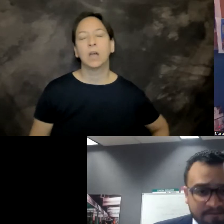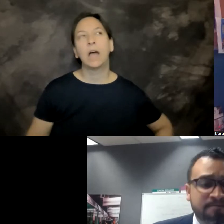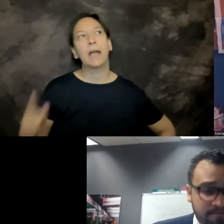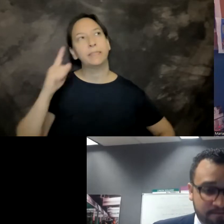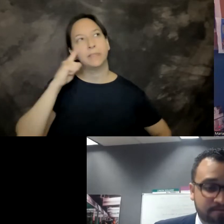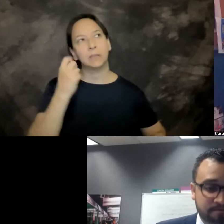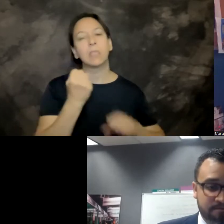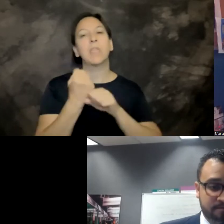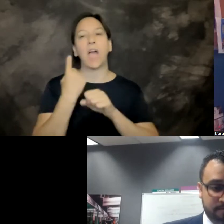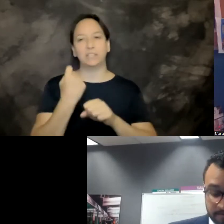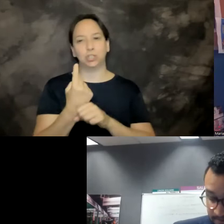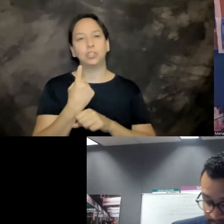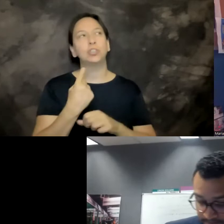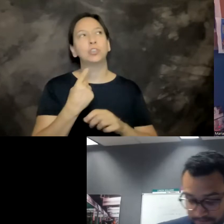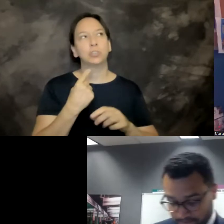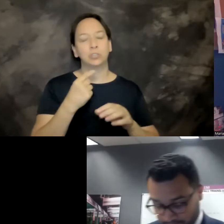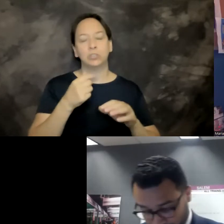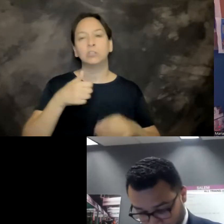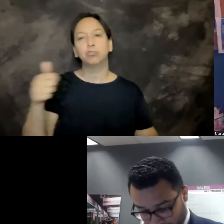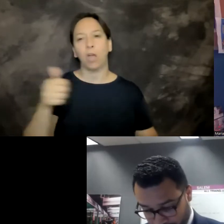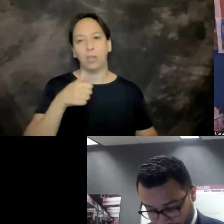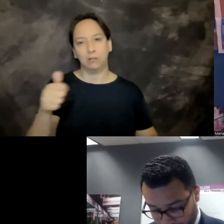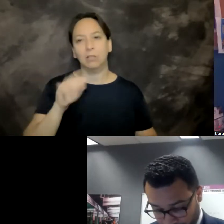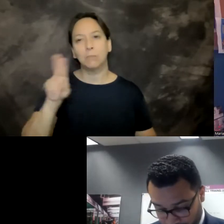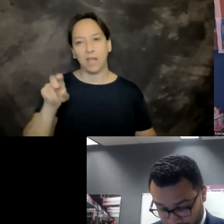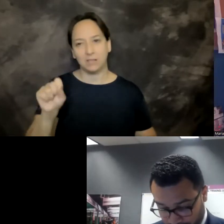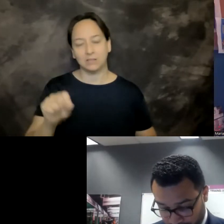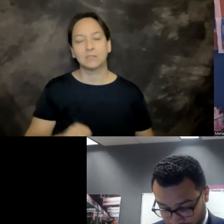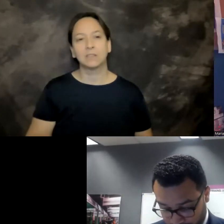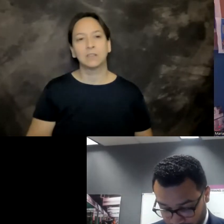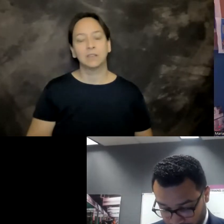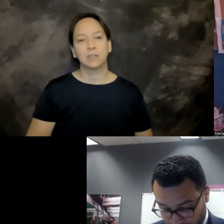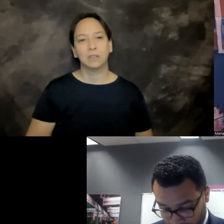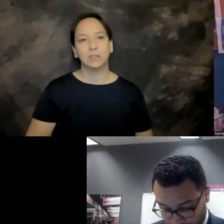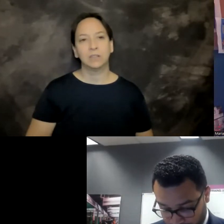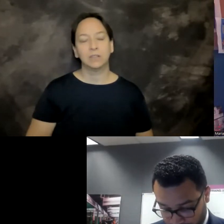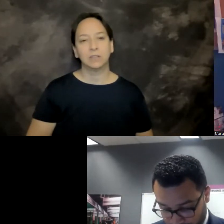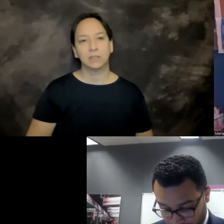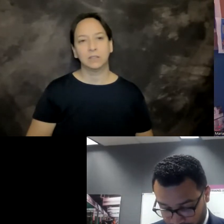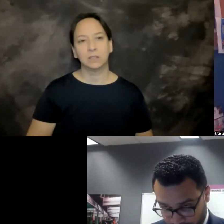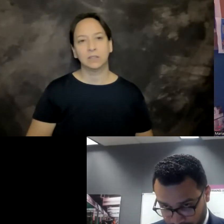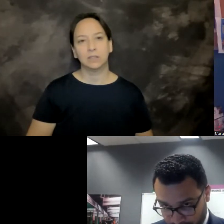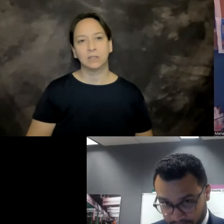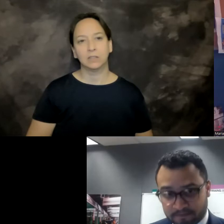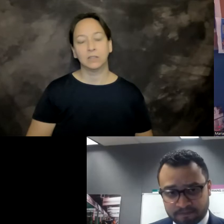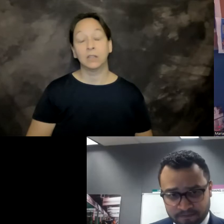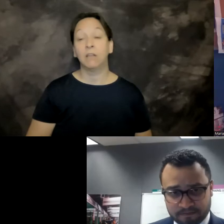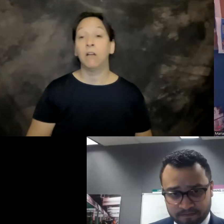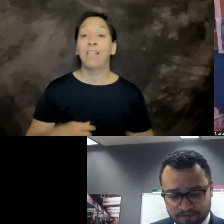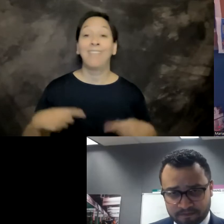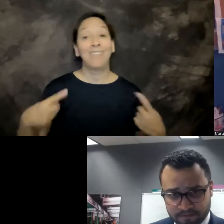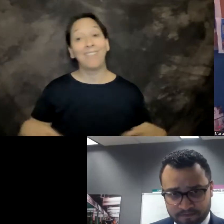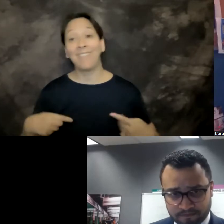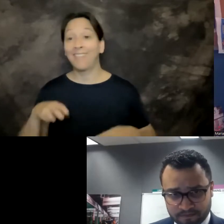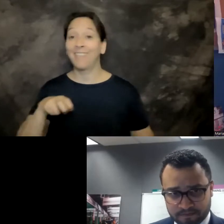year, and that I would get there and one of the buses, the lift wouldn't work and there was issues,